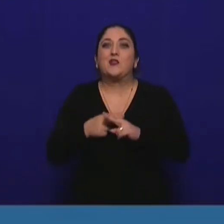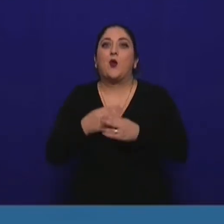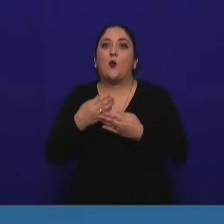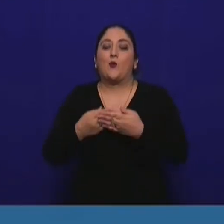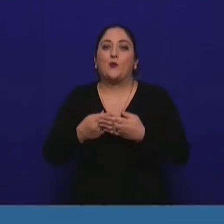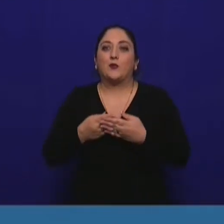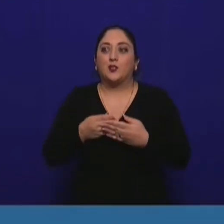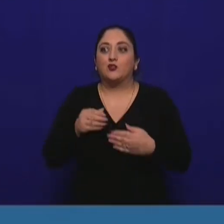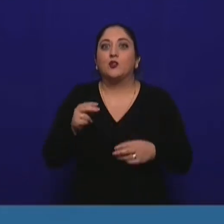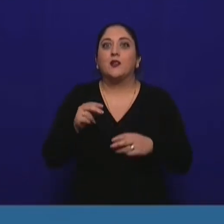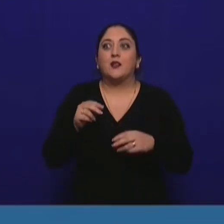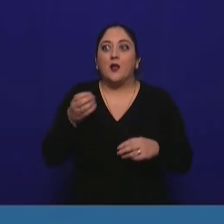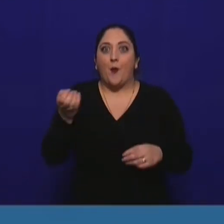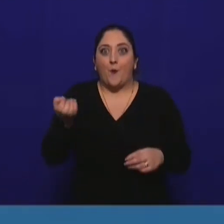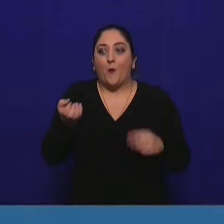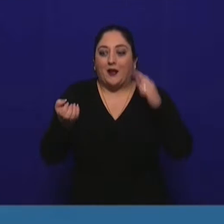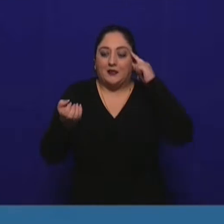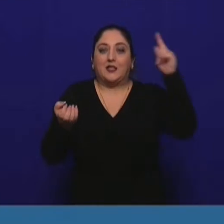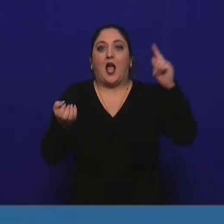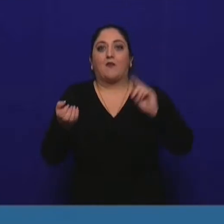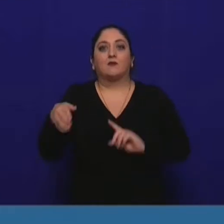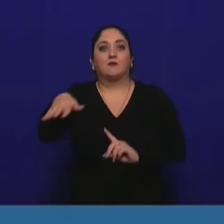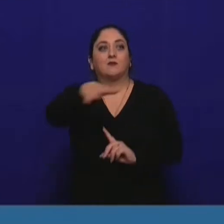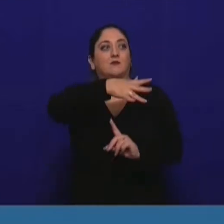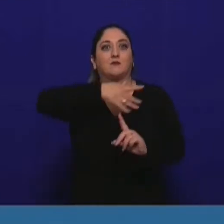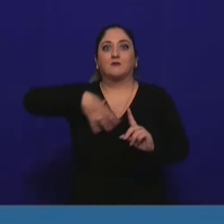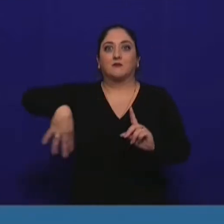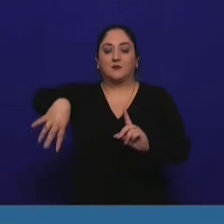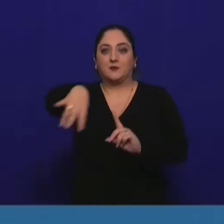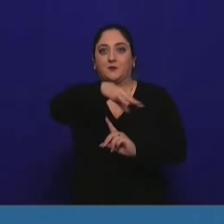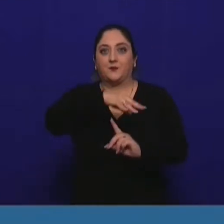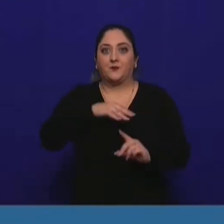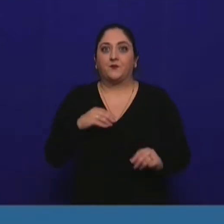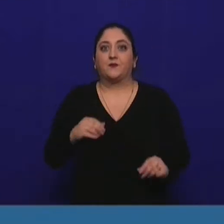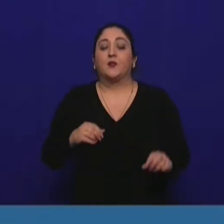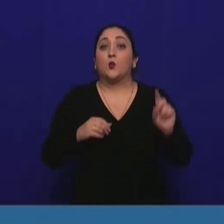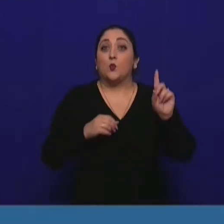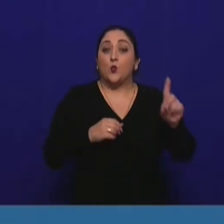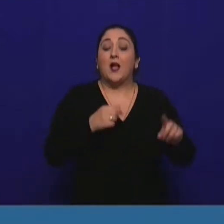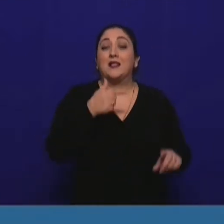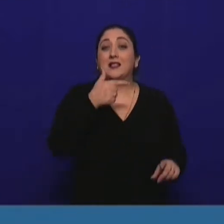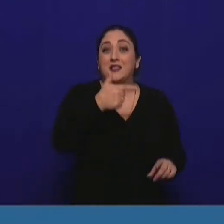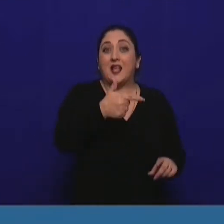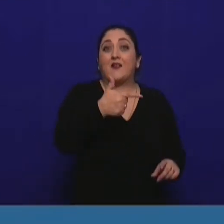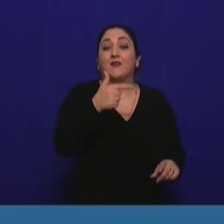fl-app tagħhom. U minn dawn mill-qalulna kien hemm 1,710 li